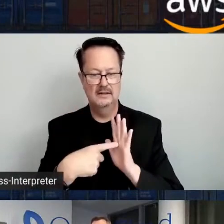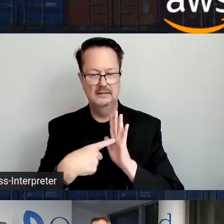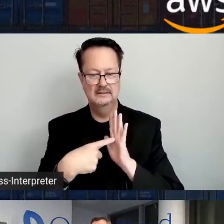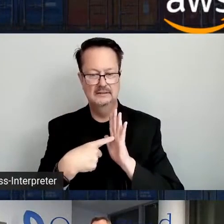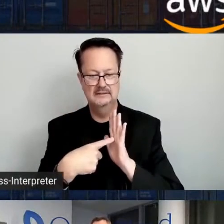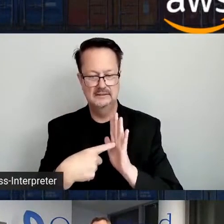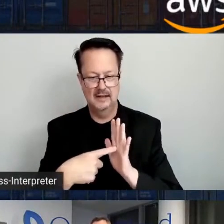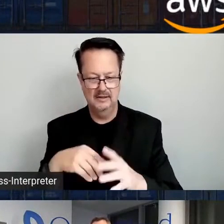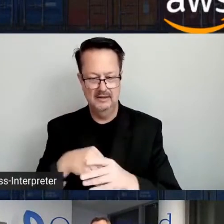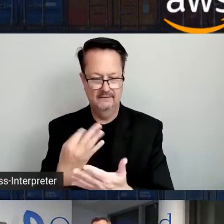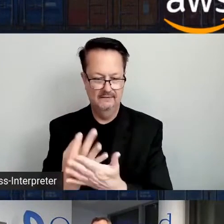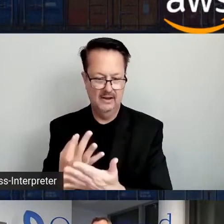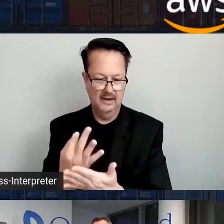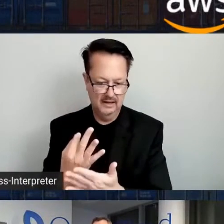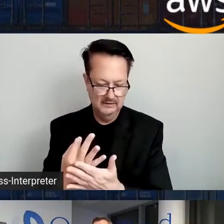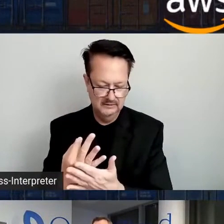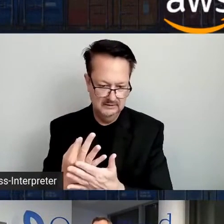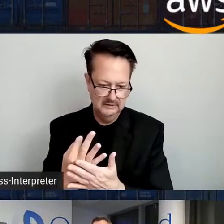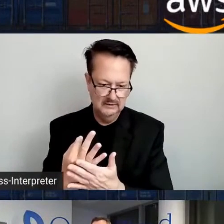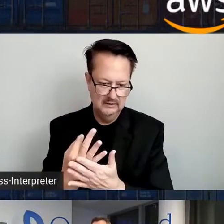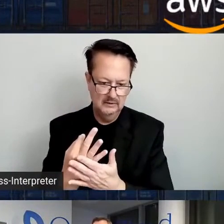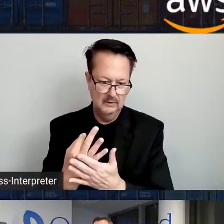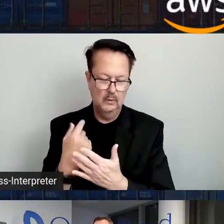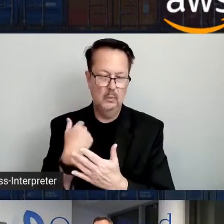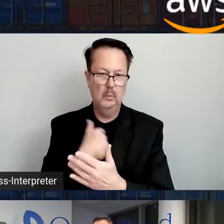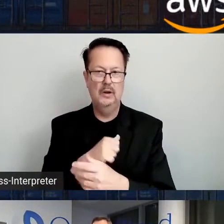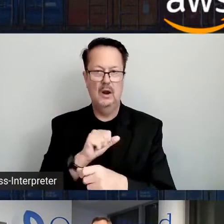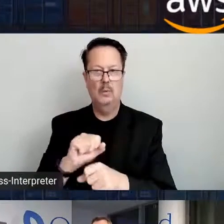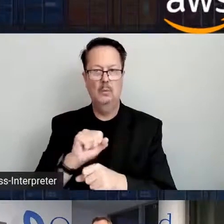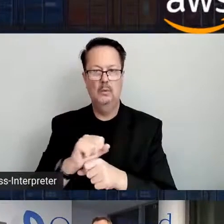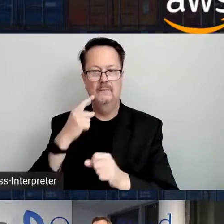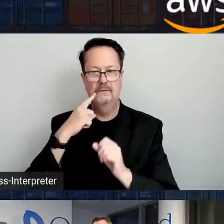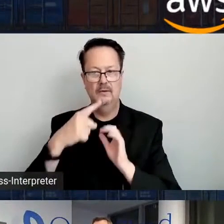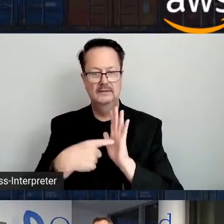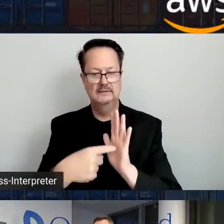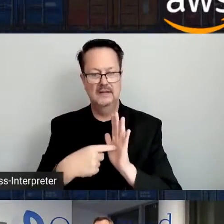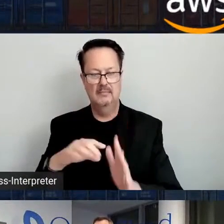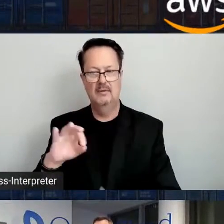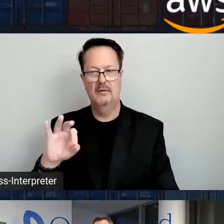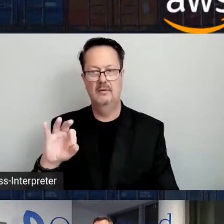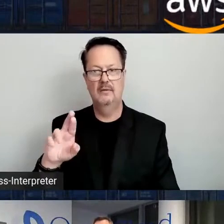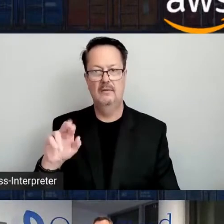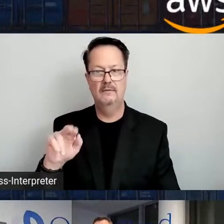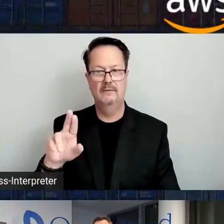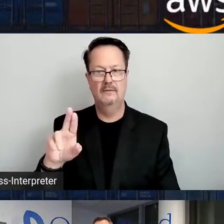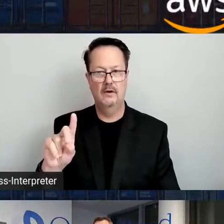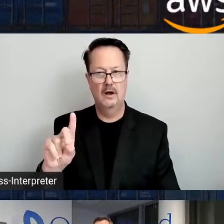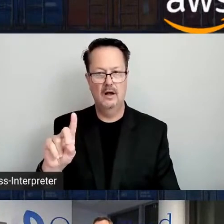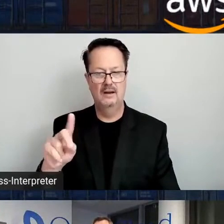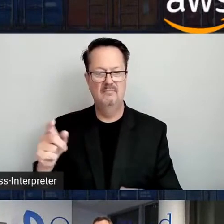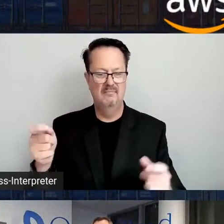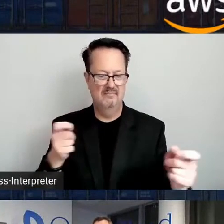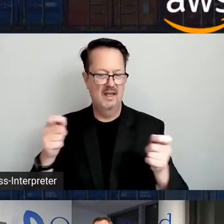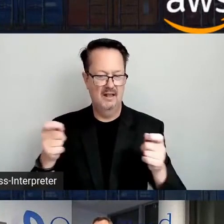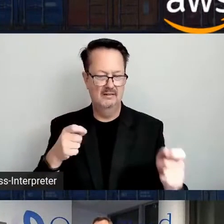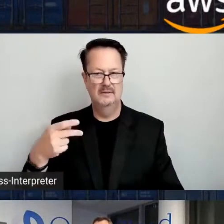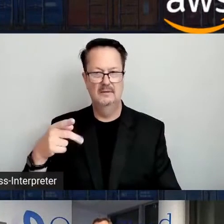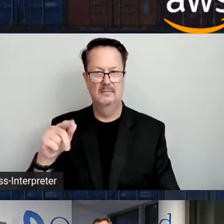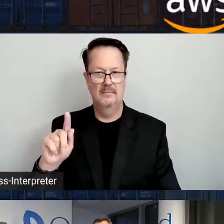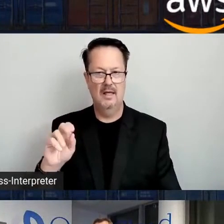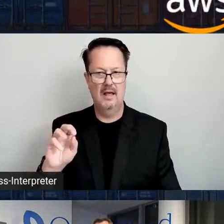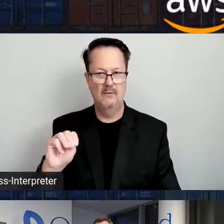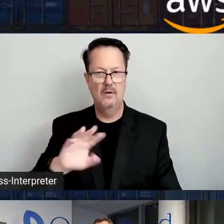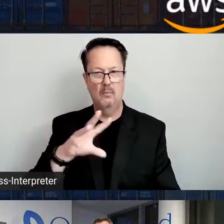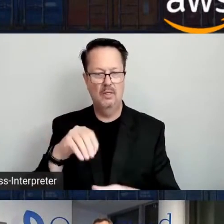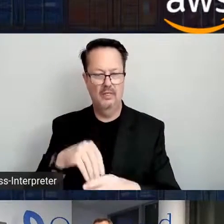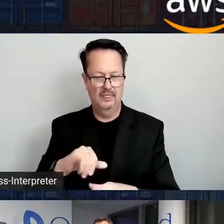in finance, where we are working, for example, on fraud management platform. So within the ecosystem, so we